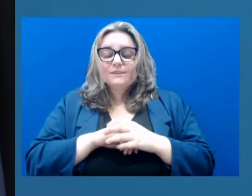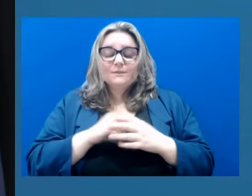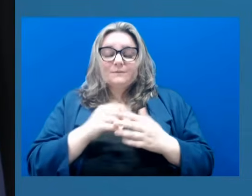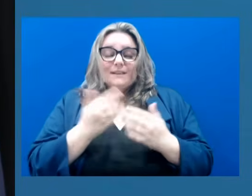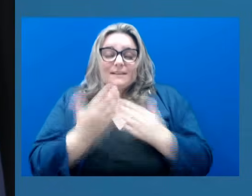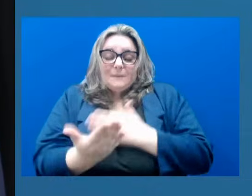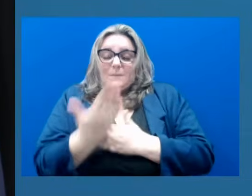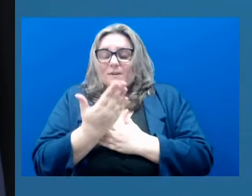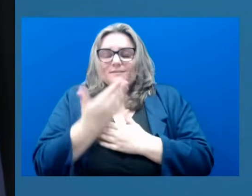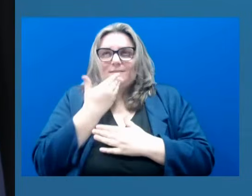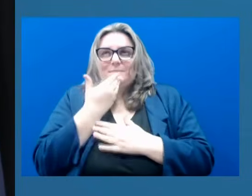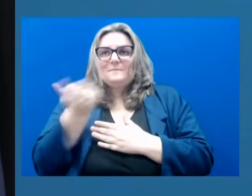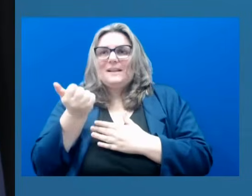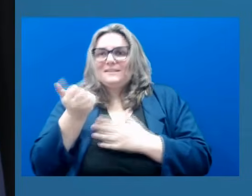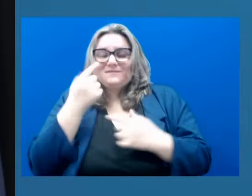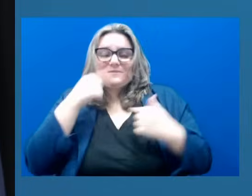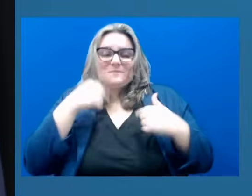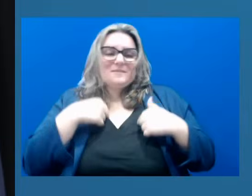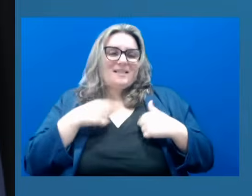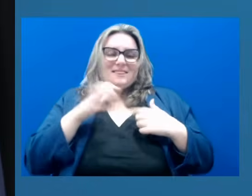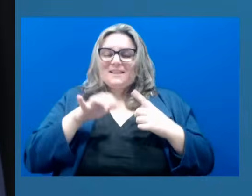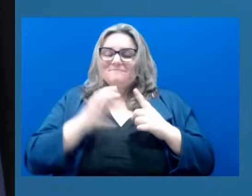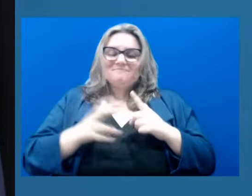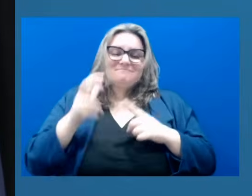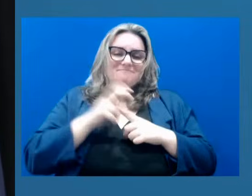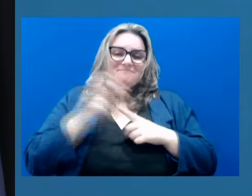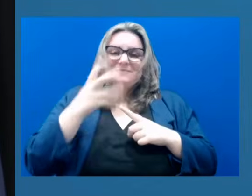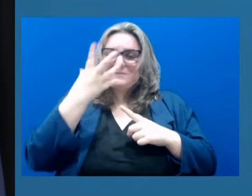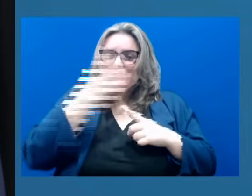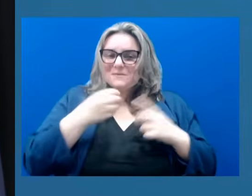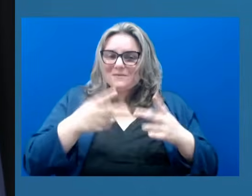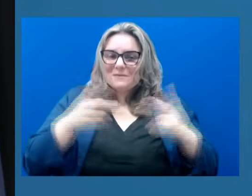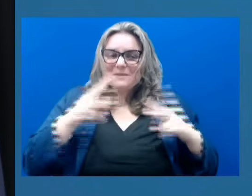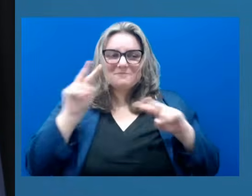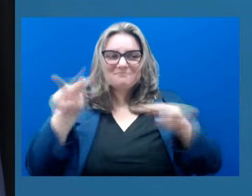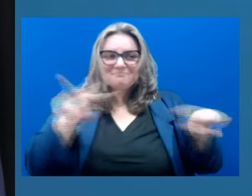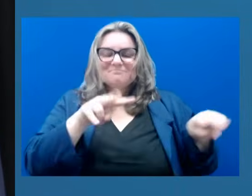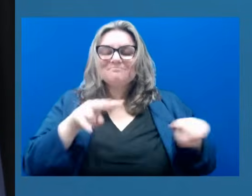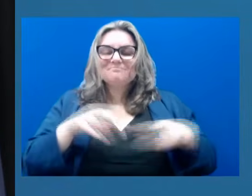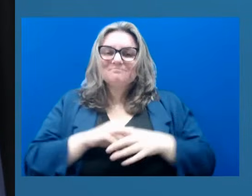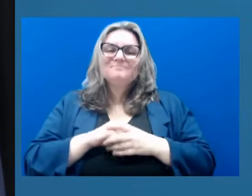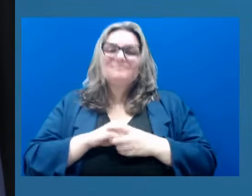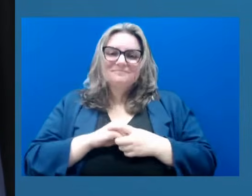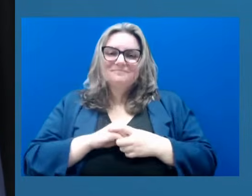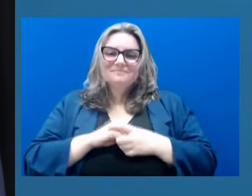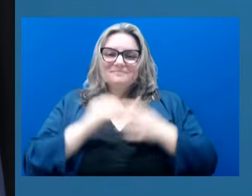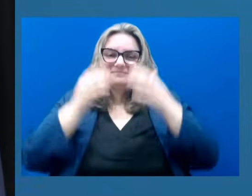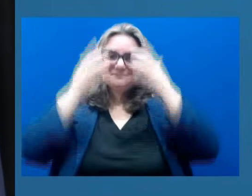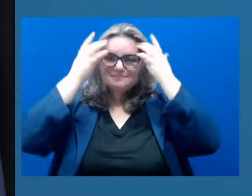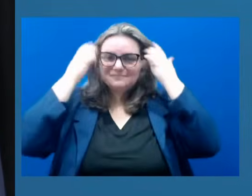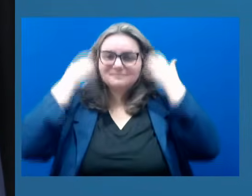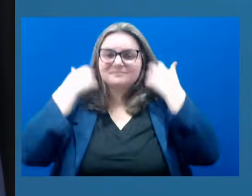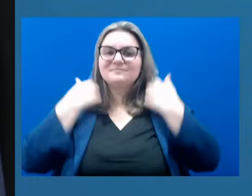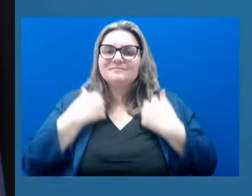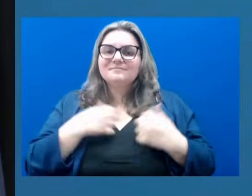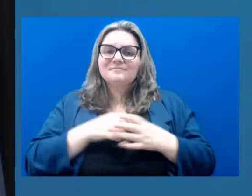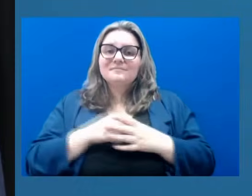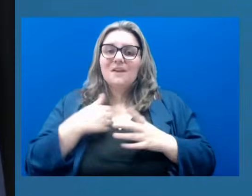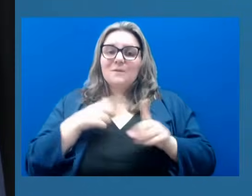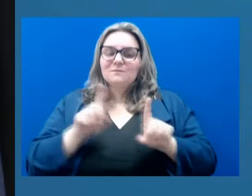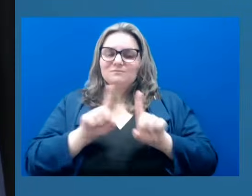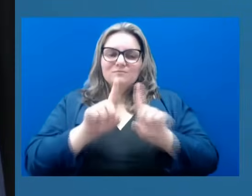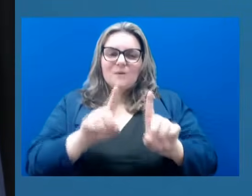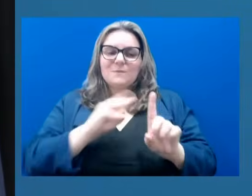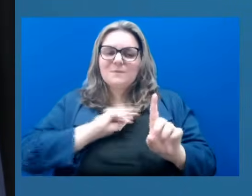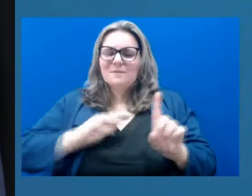as it gets. Beautiful place. And then we're also talking about, and I was walking with the mayor. What a great mayor you have here, by the